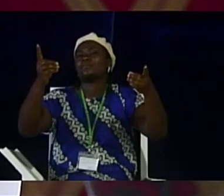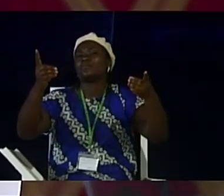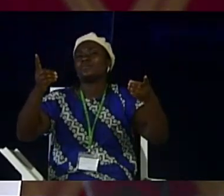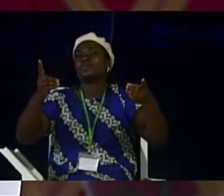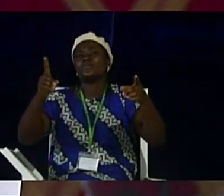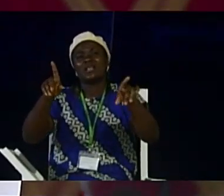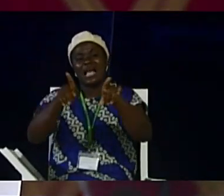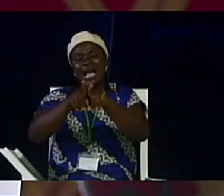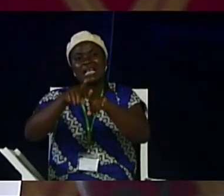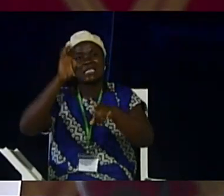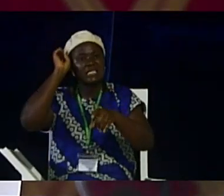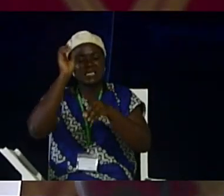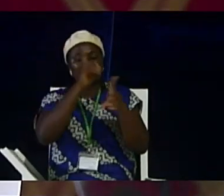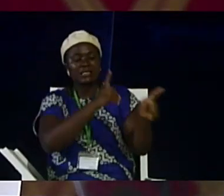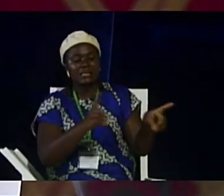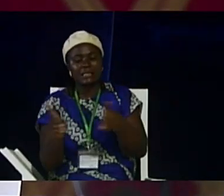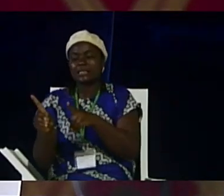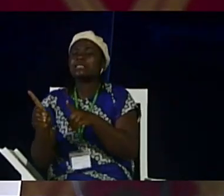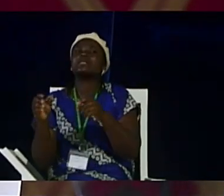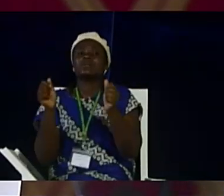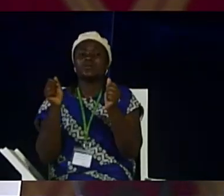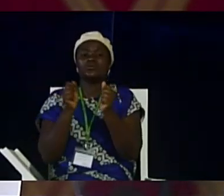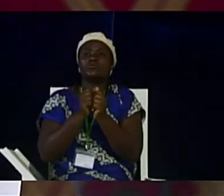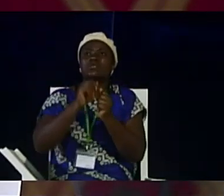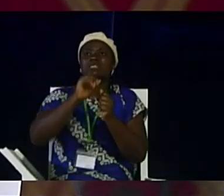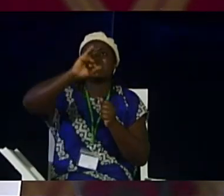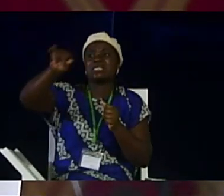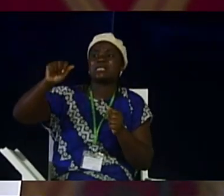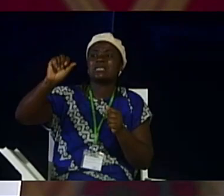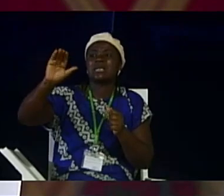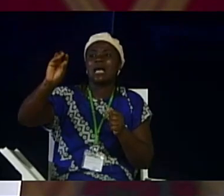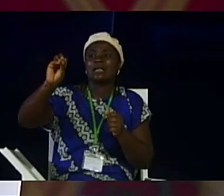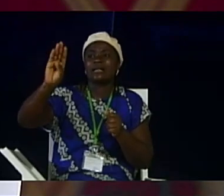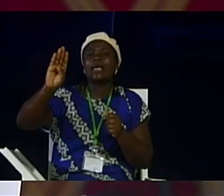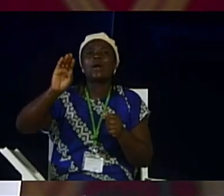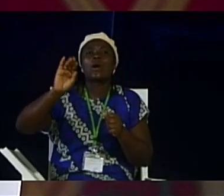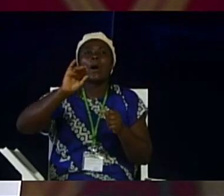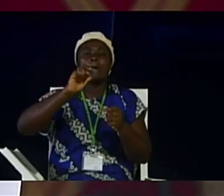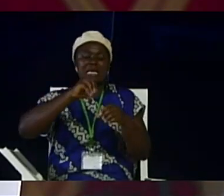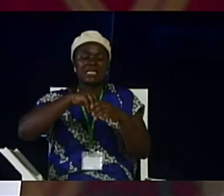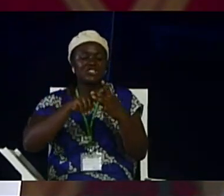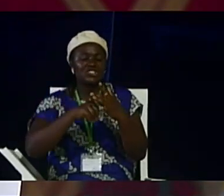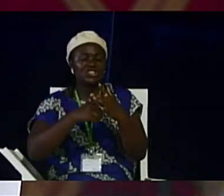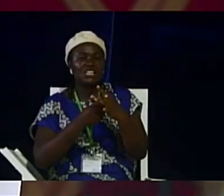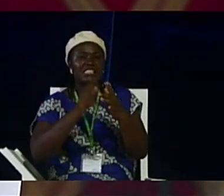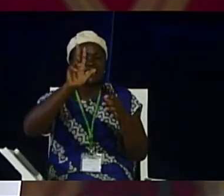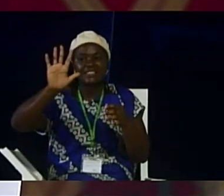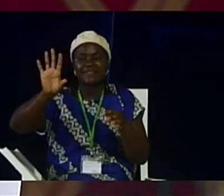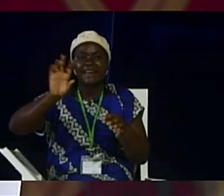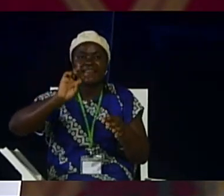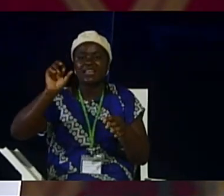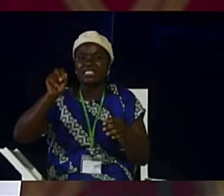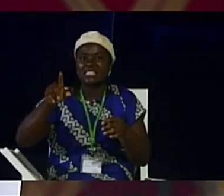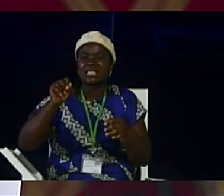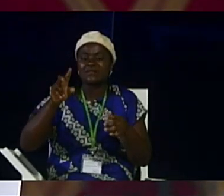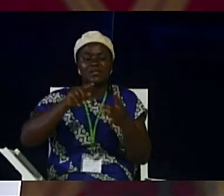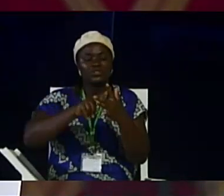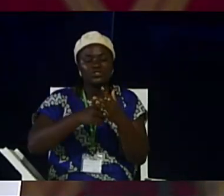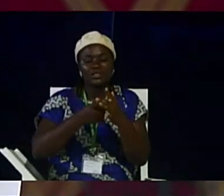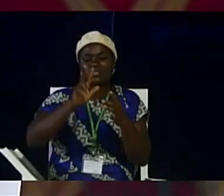as he did with Jacob in Genesis chapter 35, verse 11.